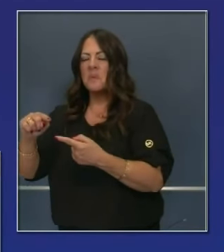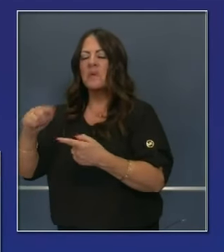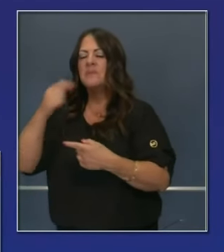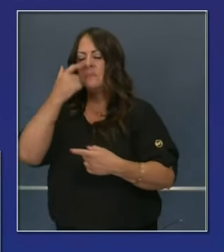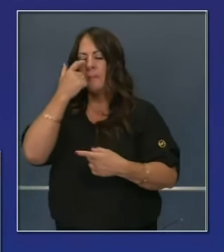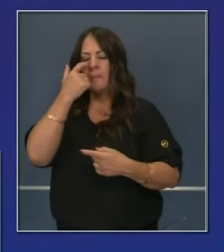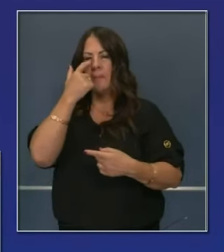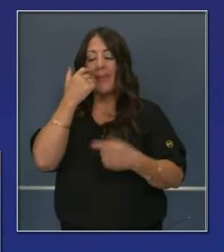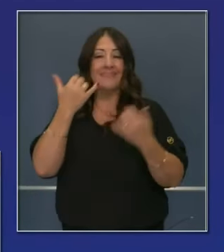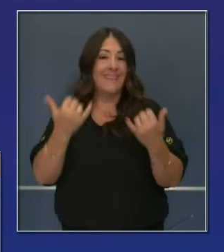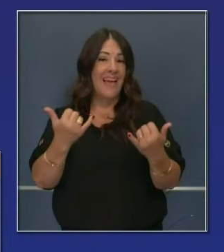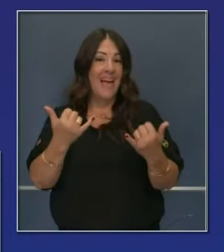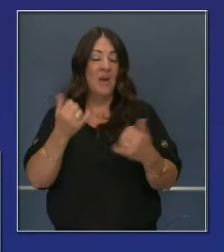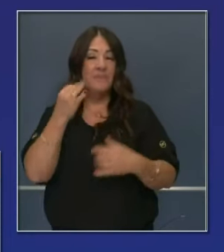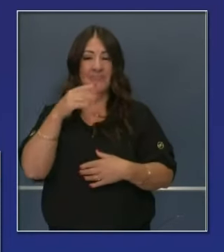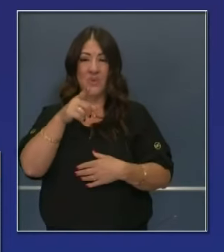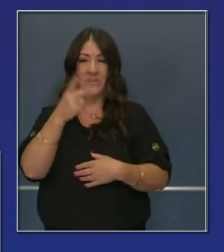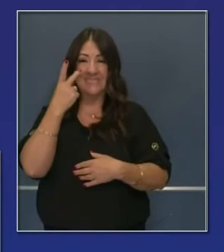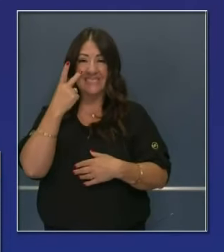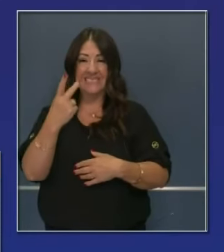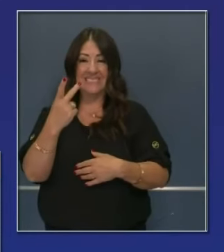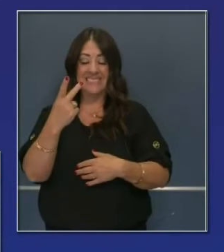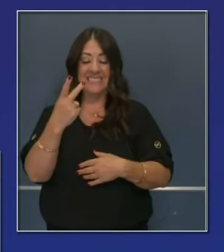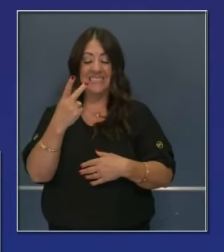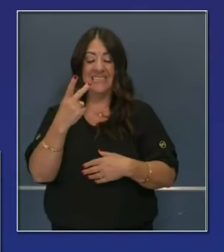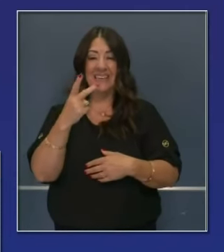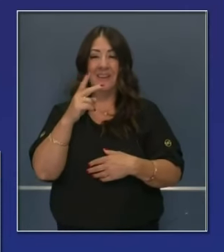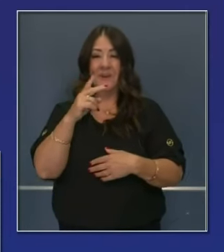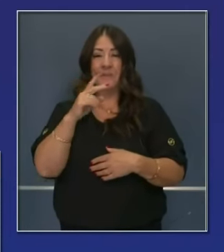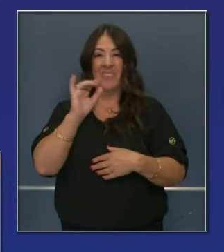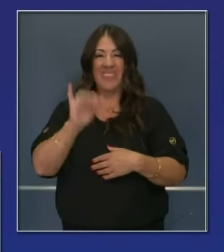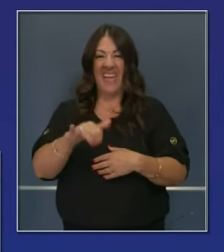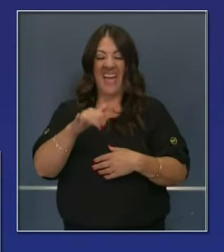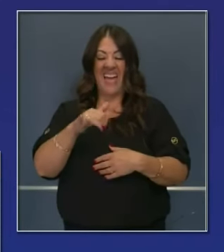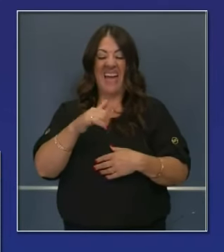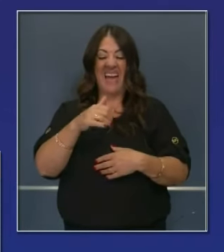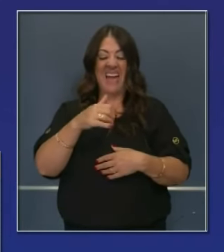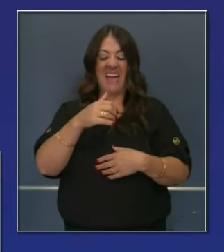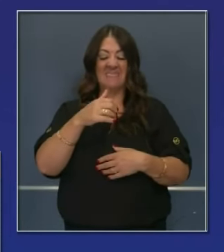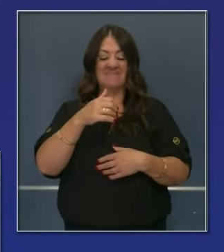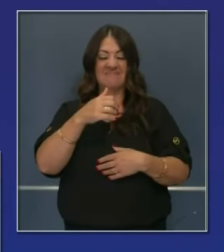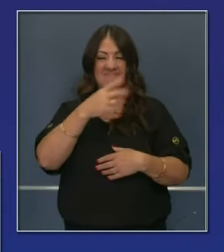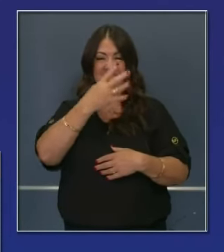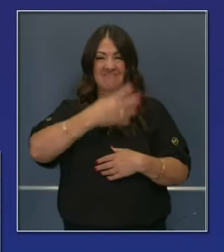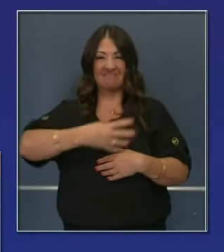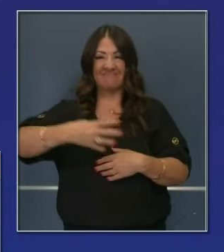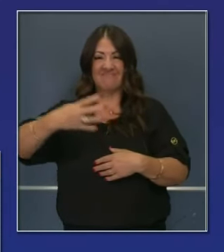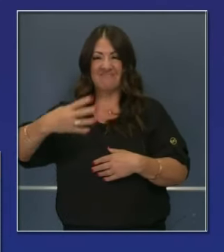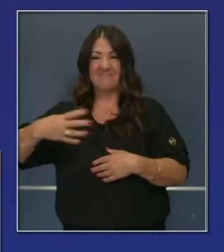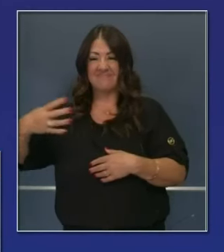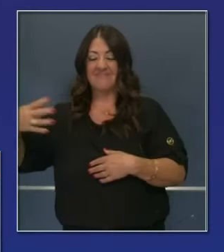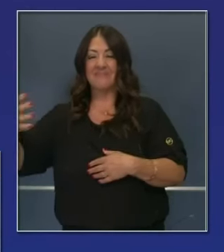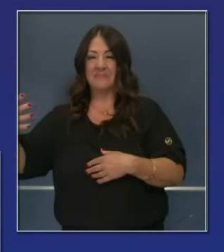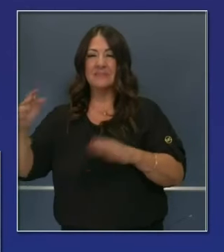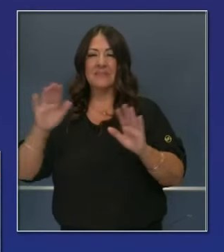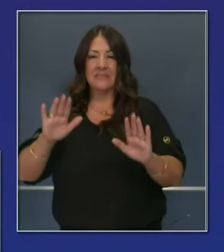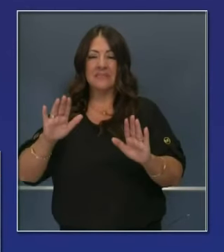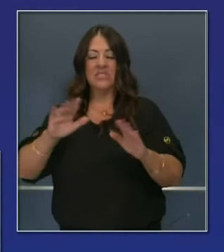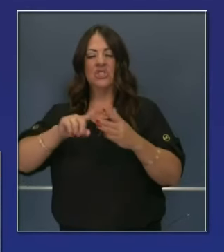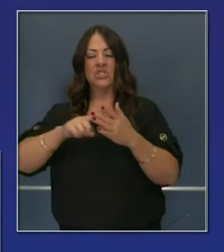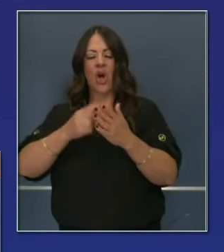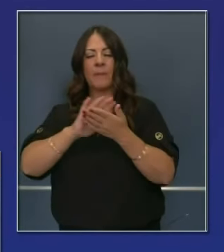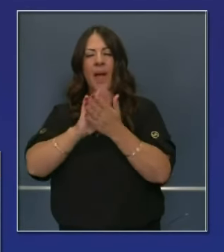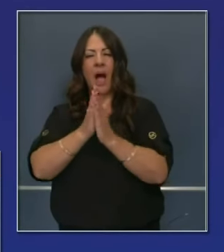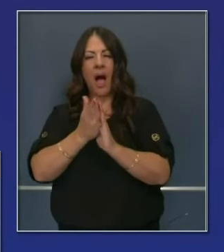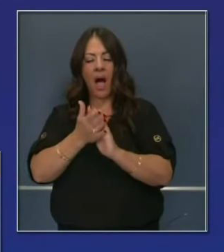point where if you just extend that trend, that we're beginning to flatten out, plateau as it relates to hospitalizations.